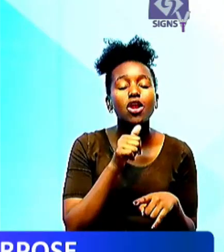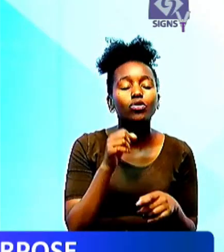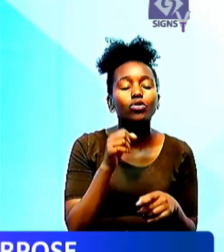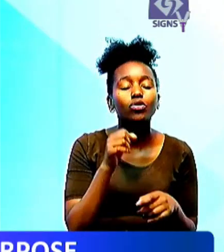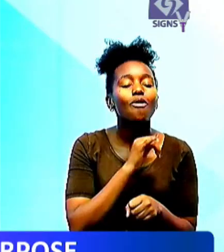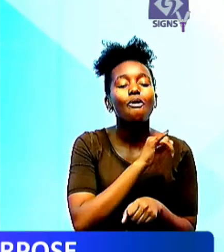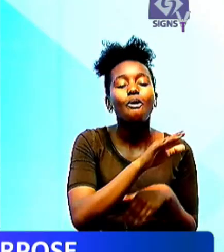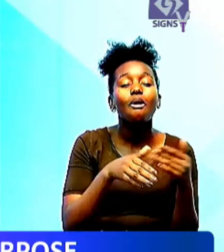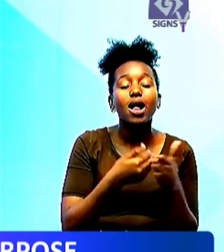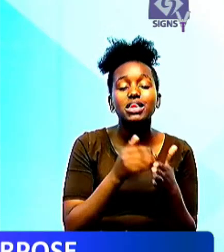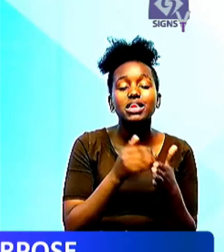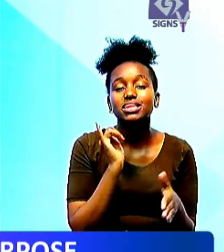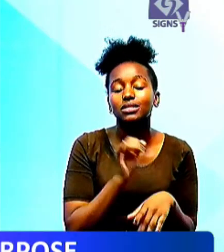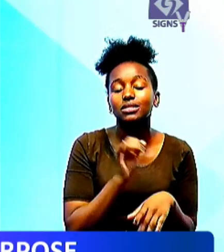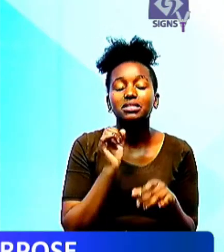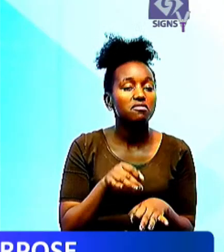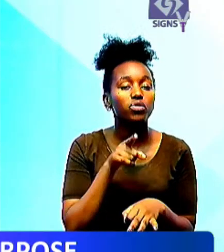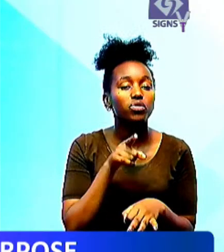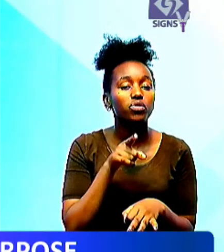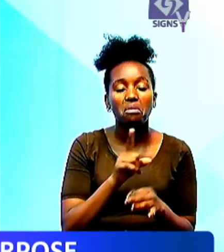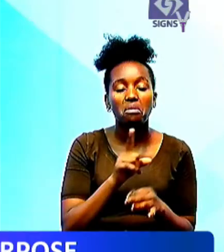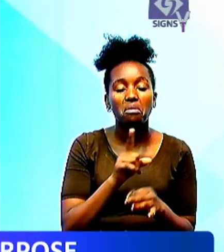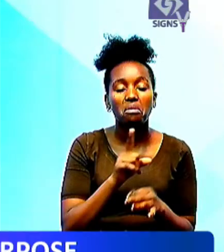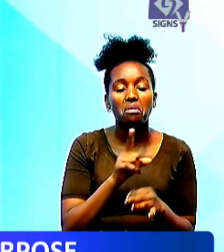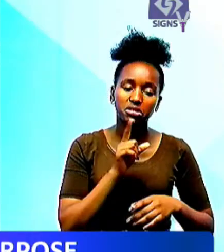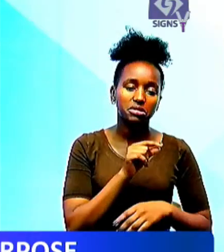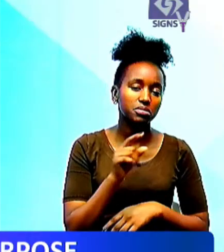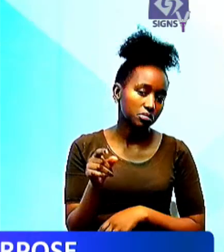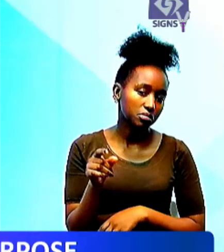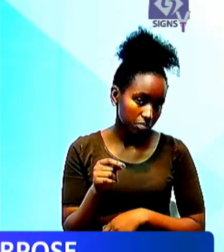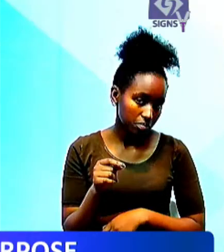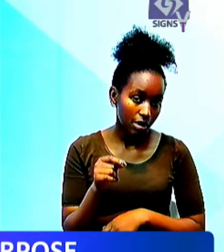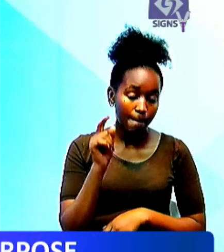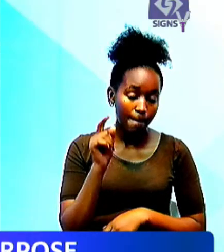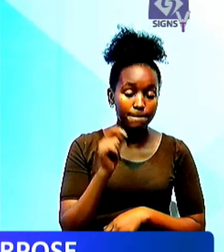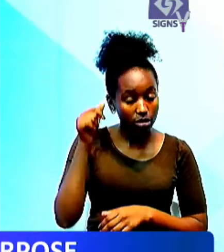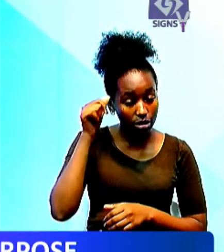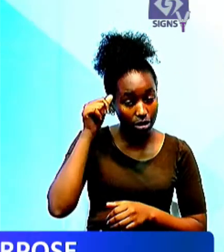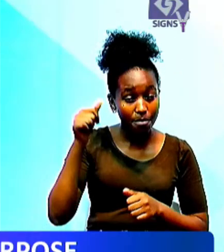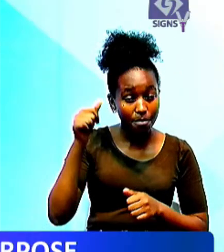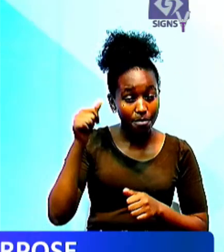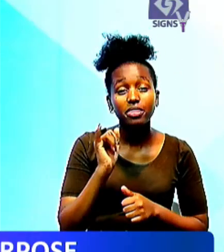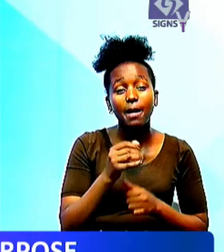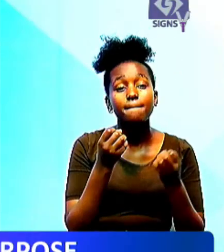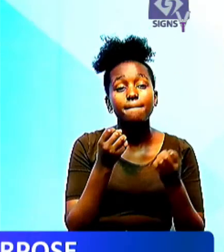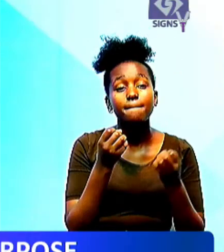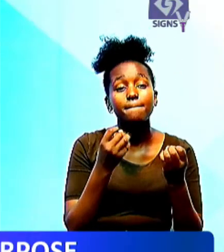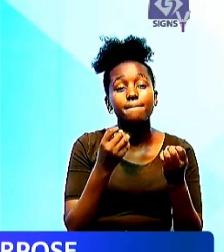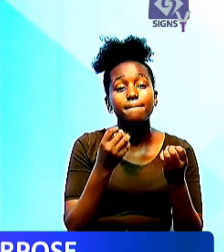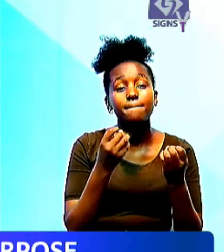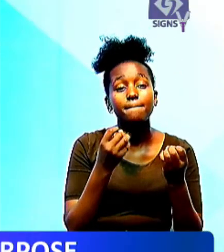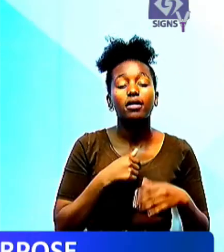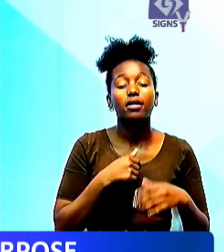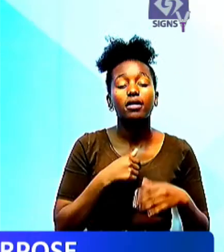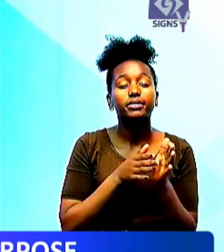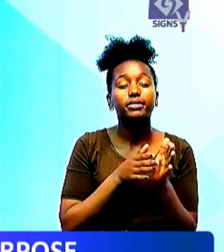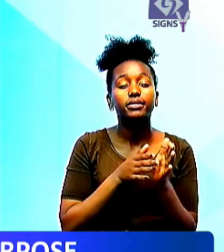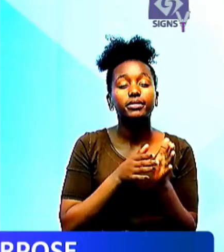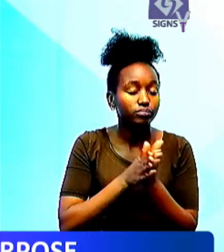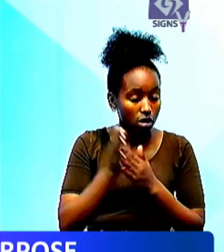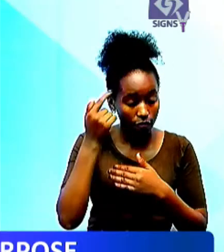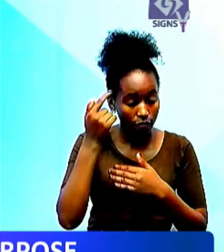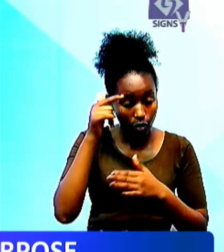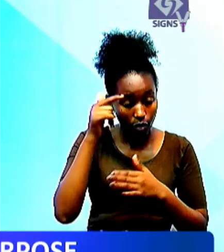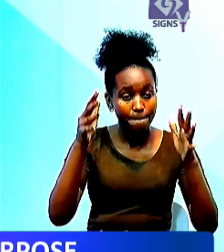when you have forgotten security and lifestyle. And that's the problem we have with most people. They are living kind of aspiration lifestyle